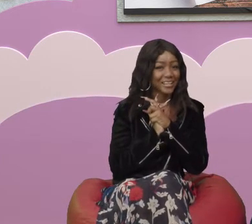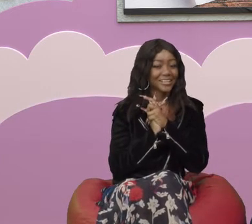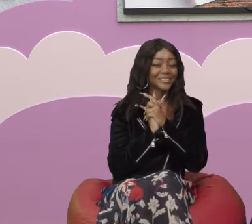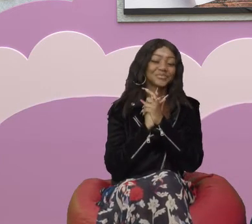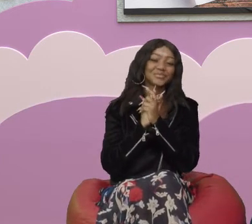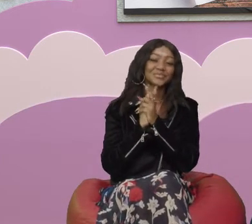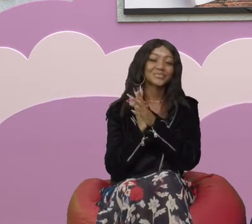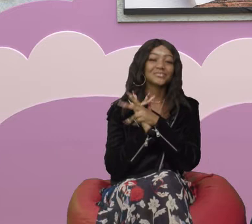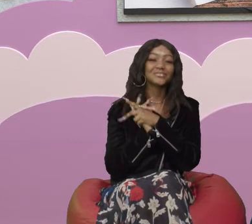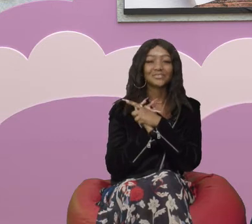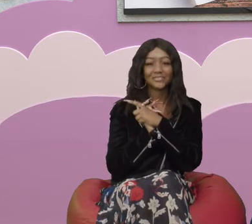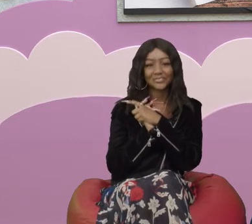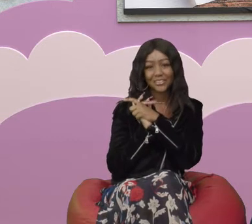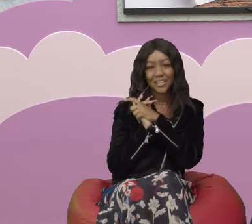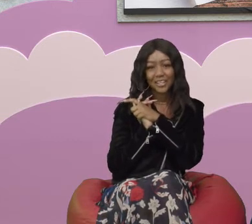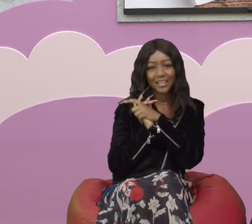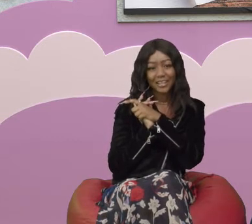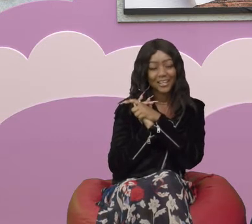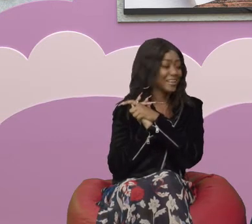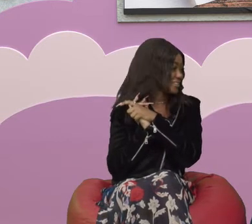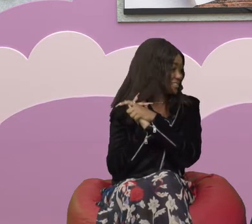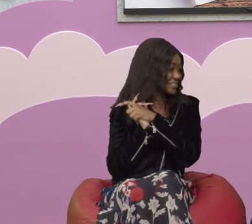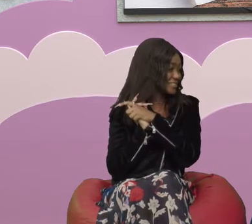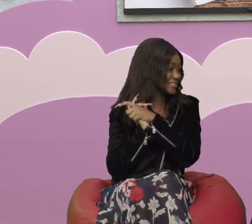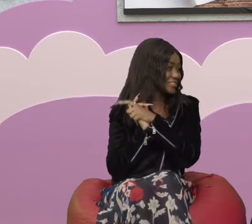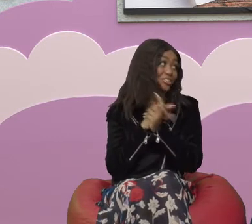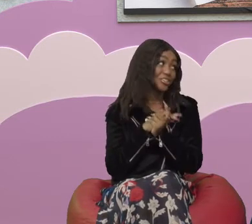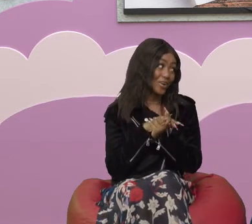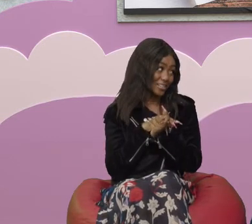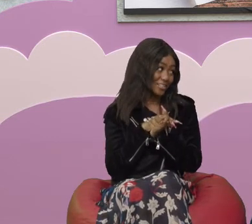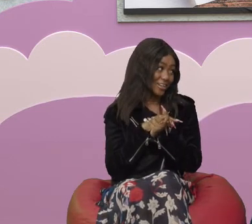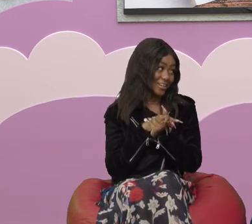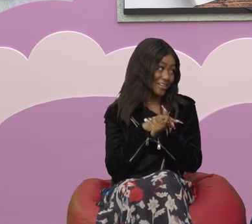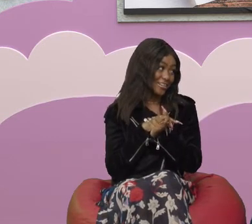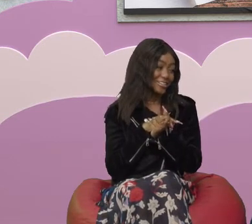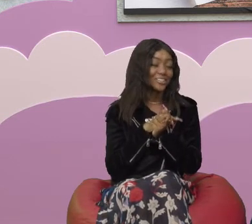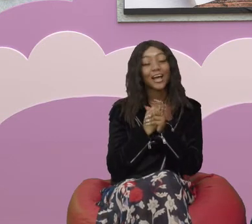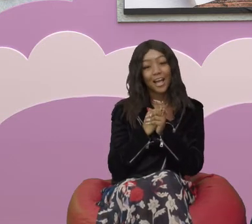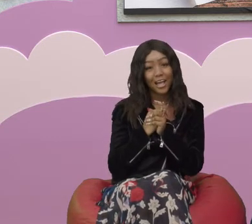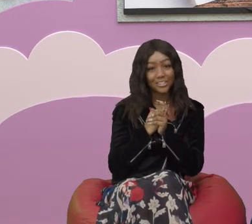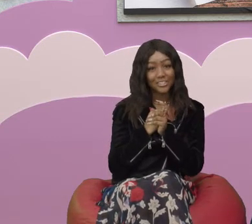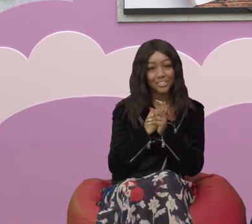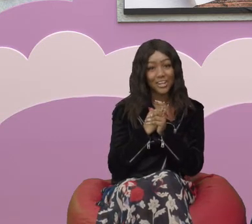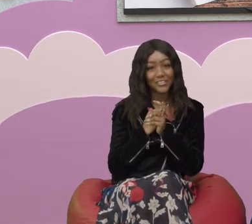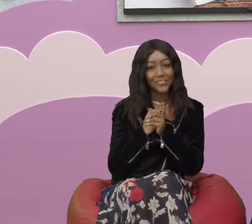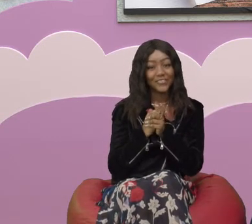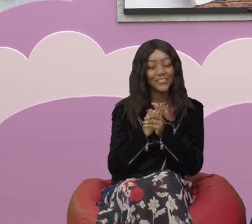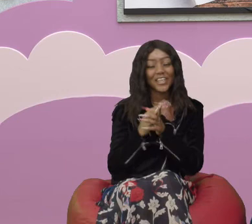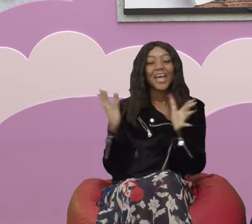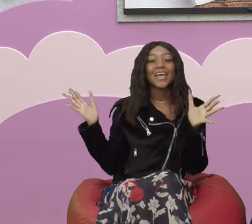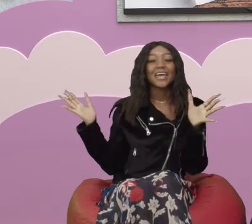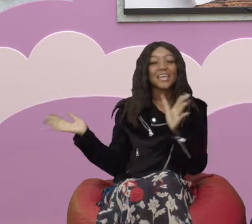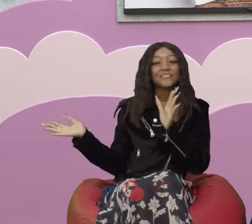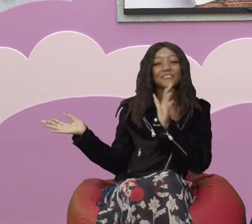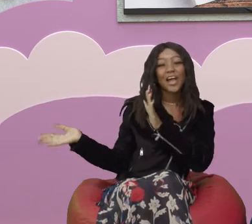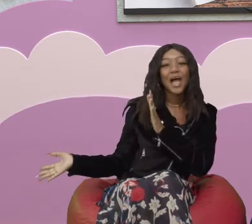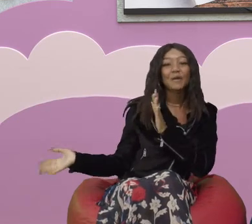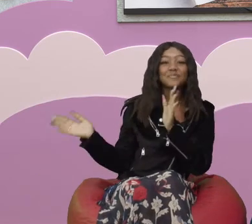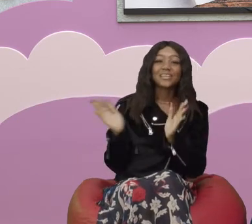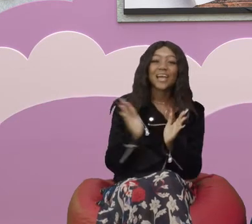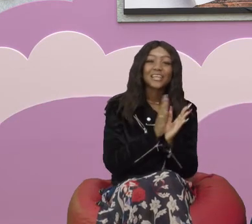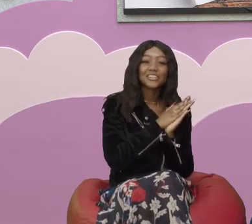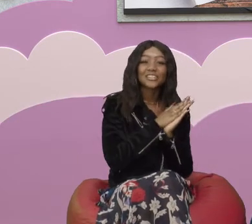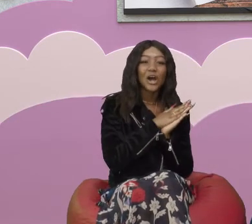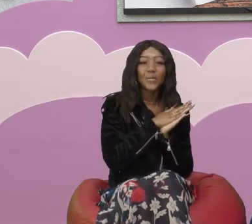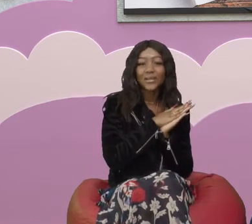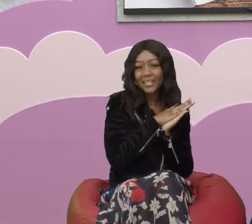favorite. Okay. Are you gonna start? Do you want to start? No, you want to start. I should start. Yes. If you're happy and